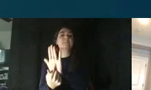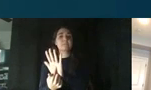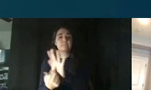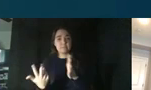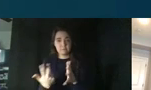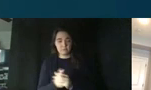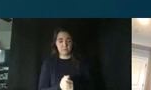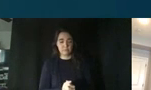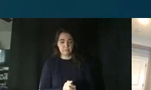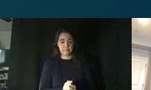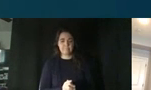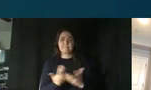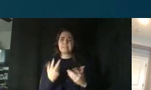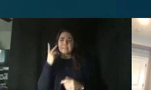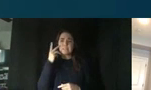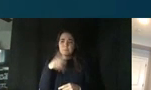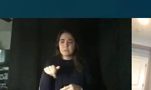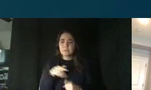else.